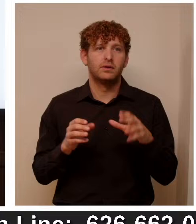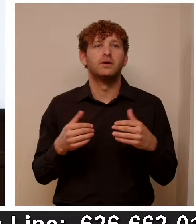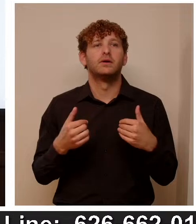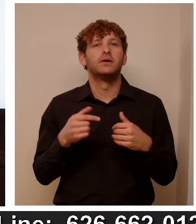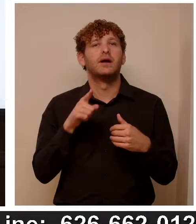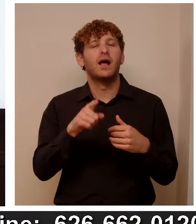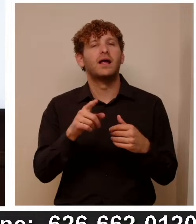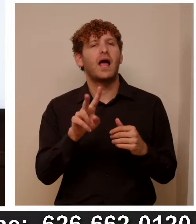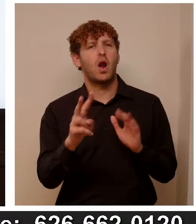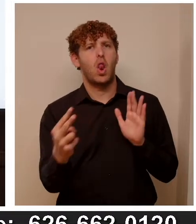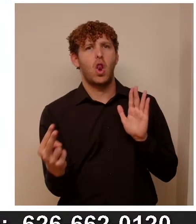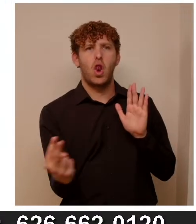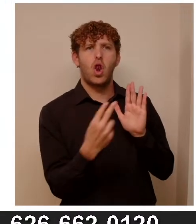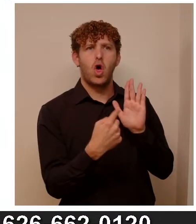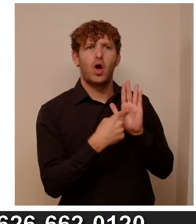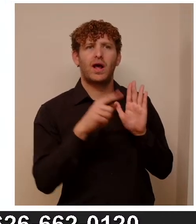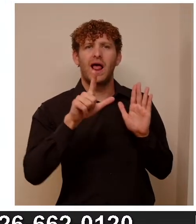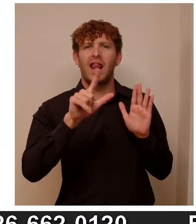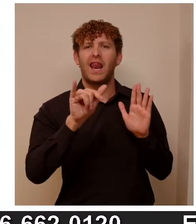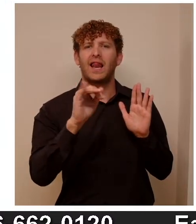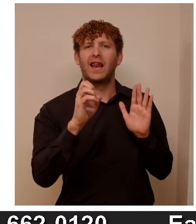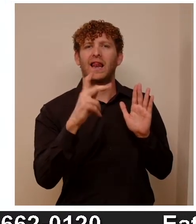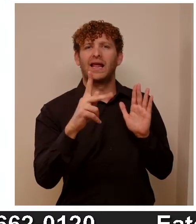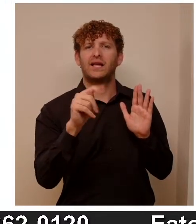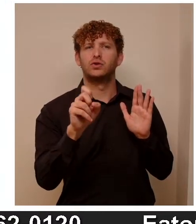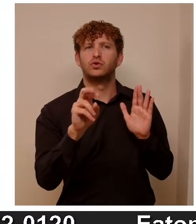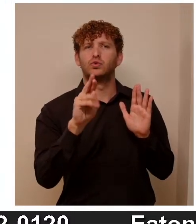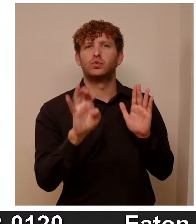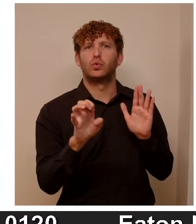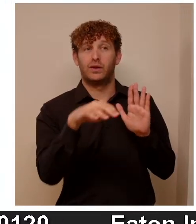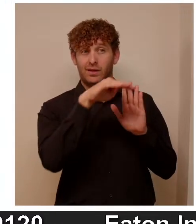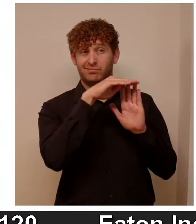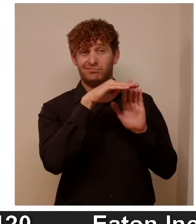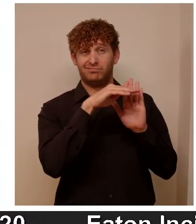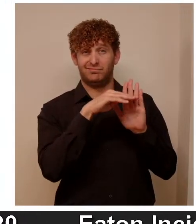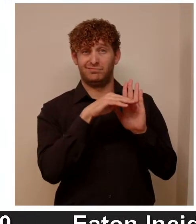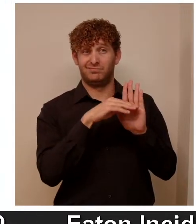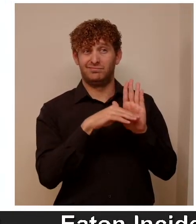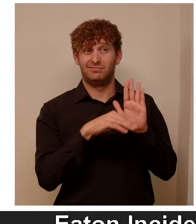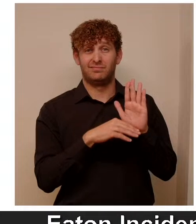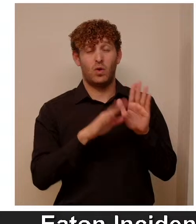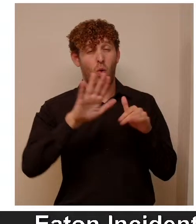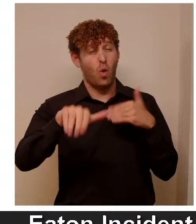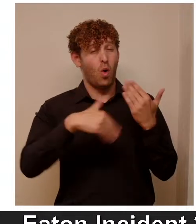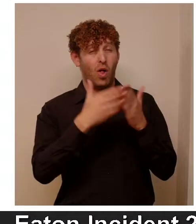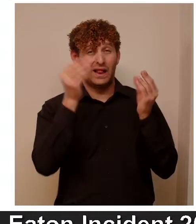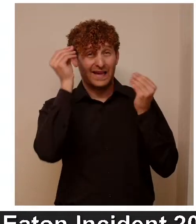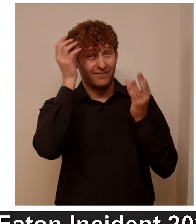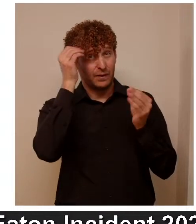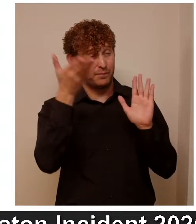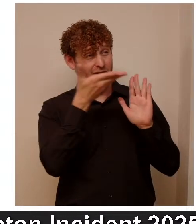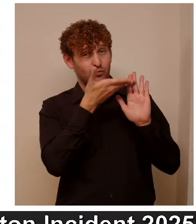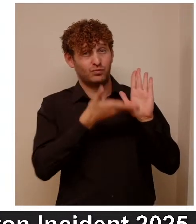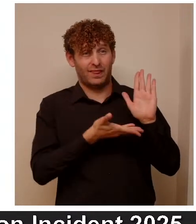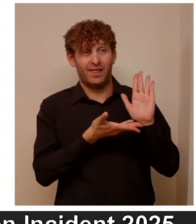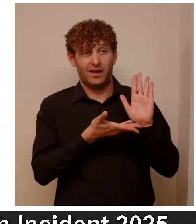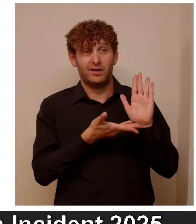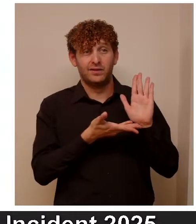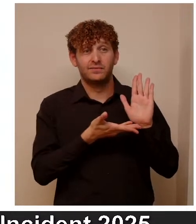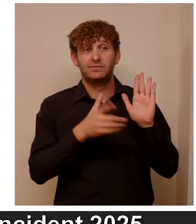link tree that we and the information officer have put together so you can find those in all one place. If you go to Linktree